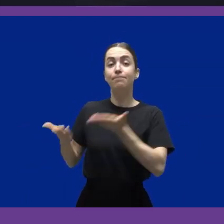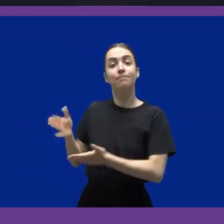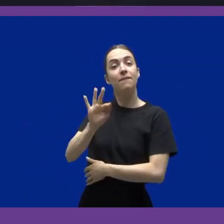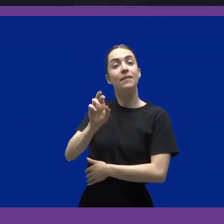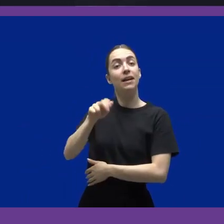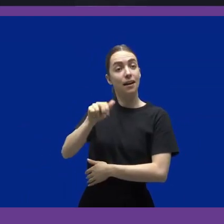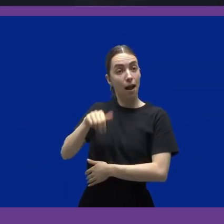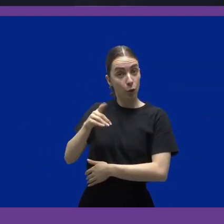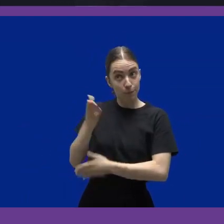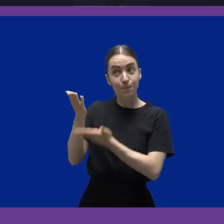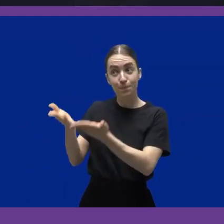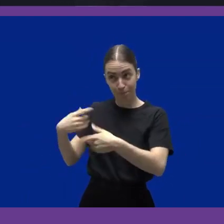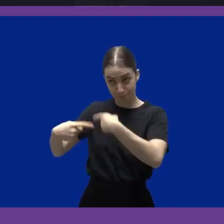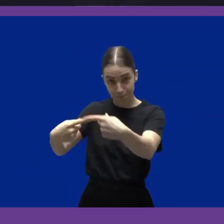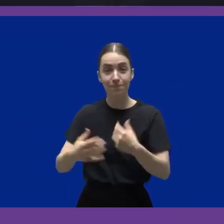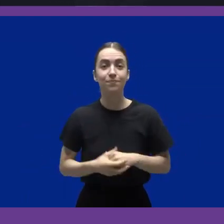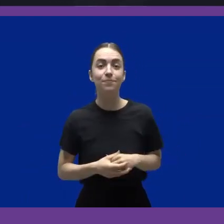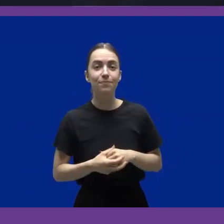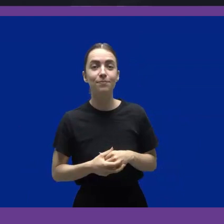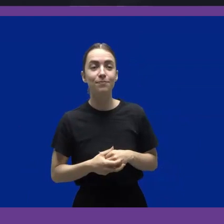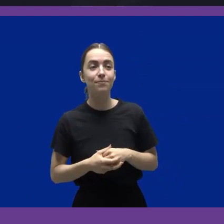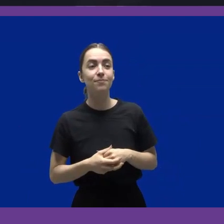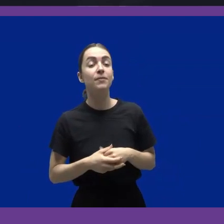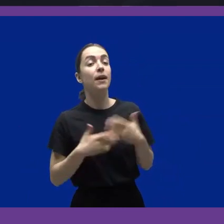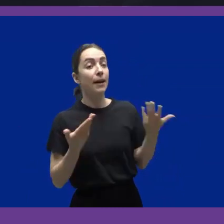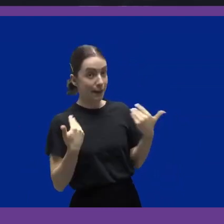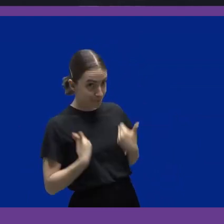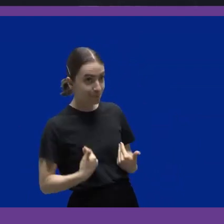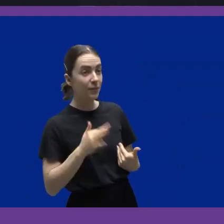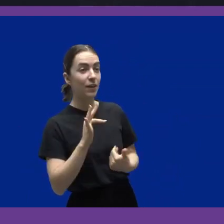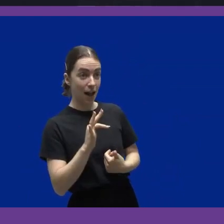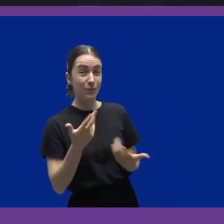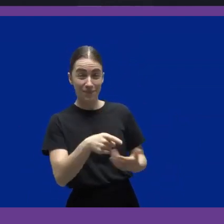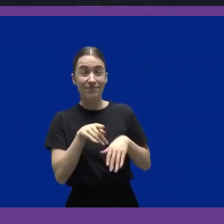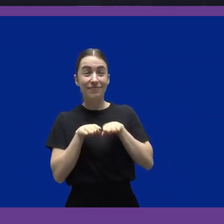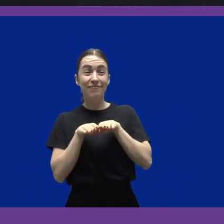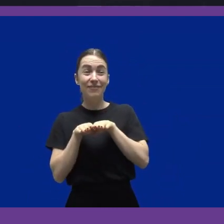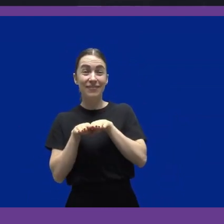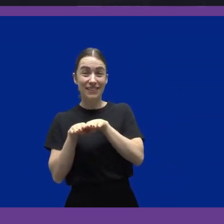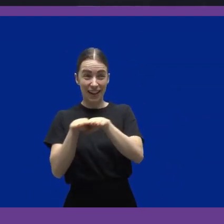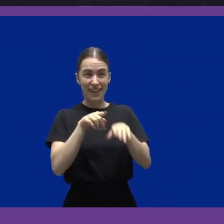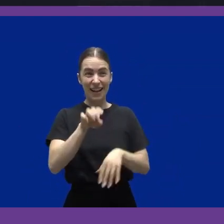very important standard for the European Accessibility Act,